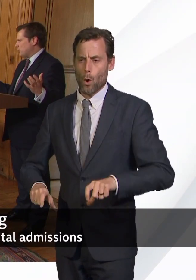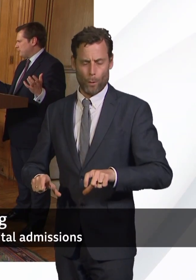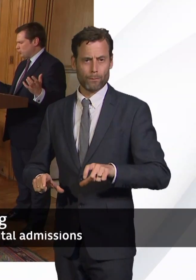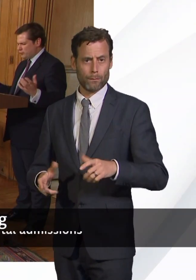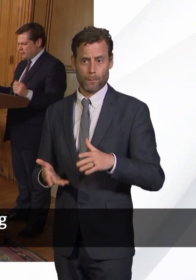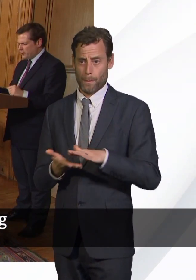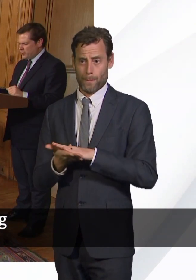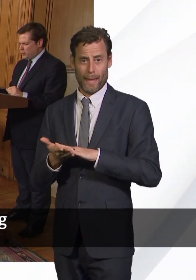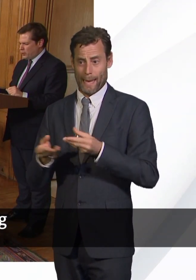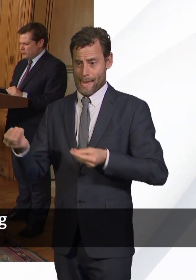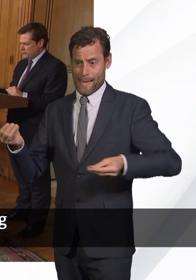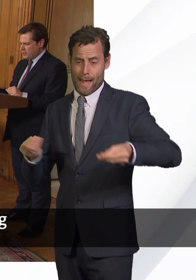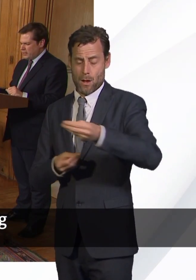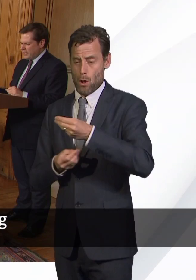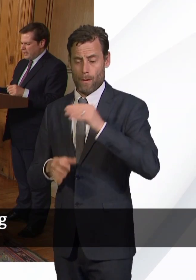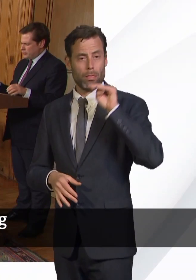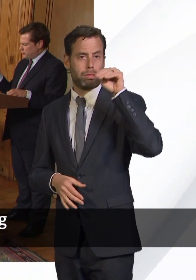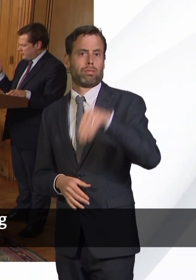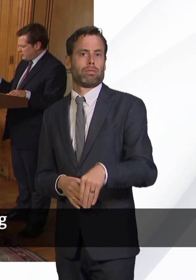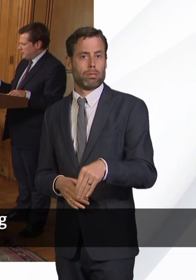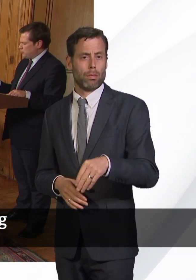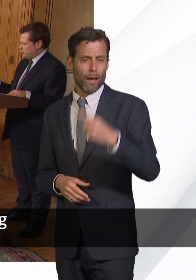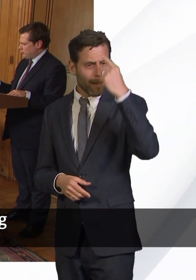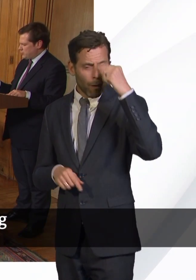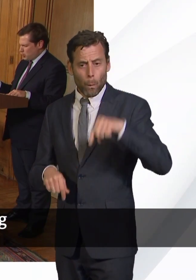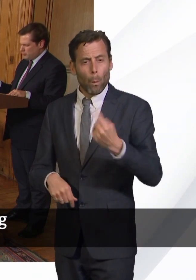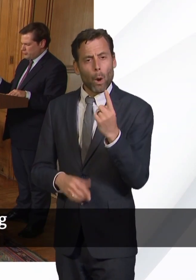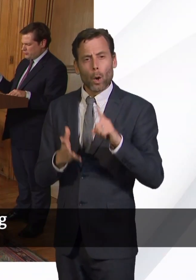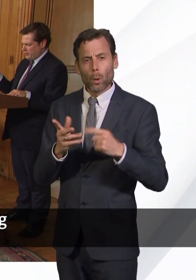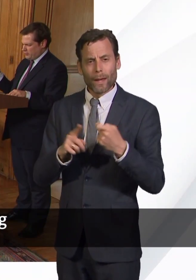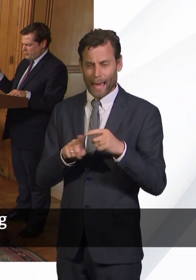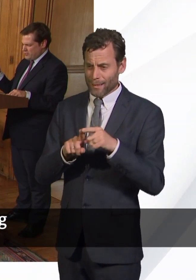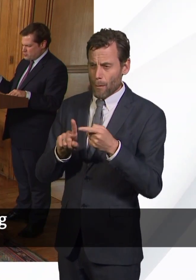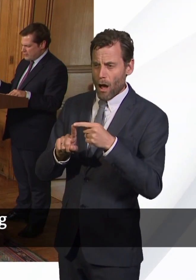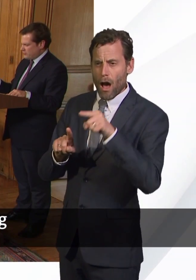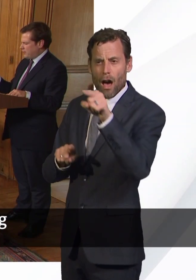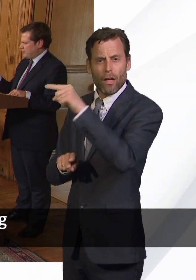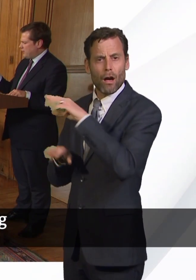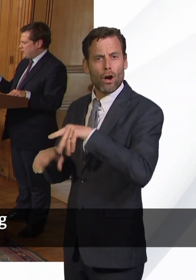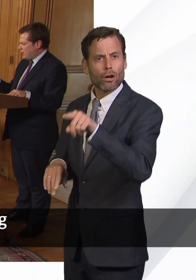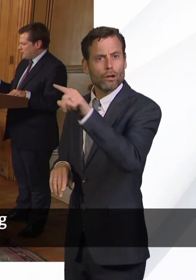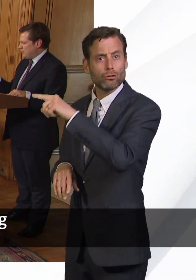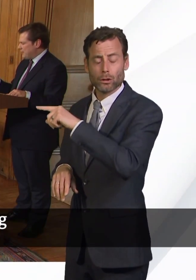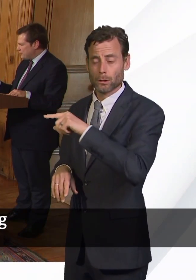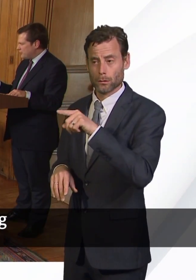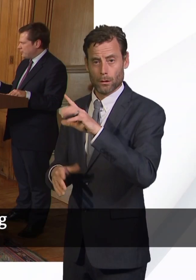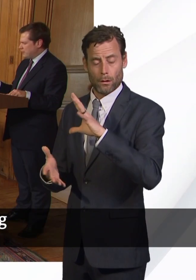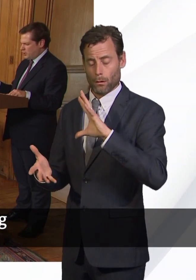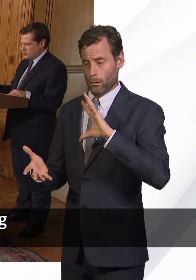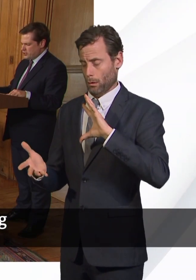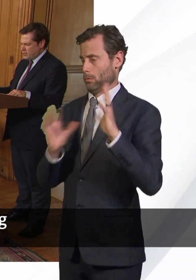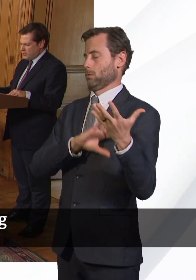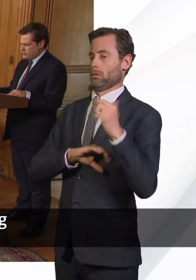in economies all over the world. You're seeing people losing their jobs, you're seeing stress and harm to